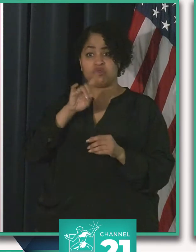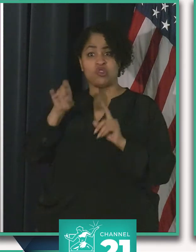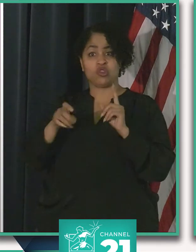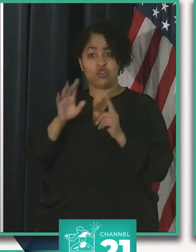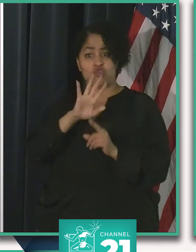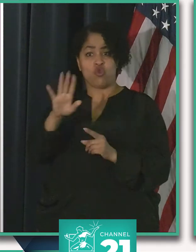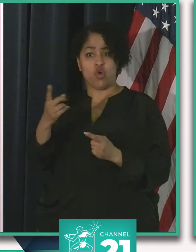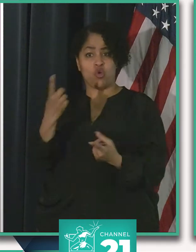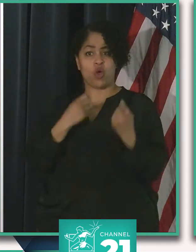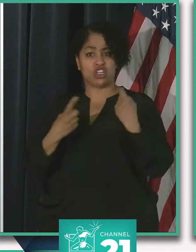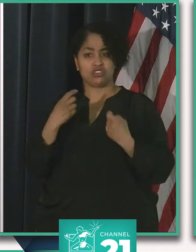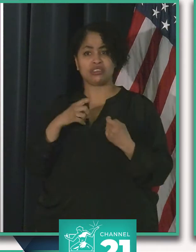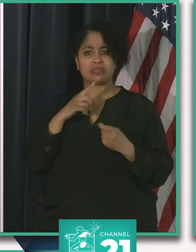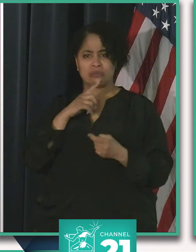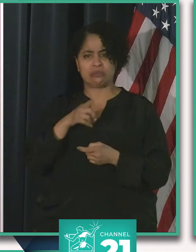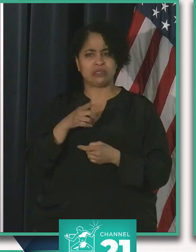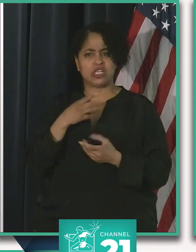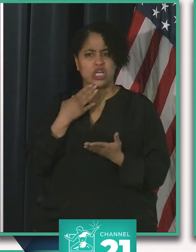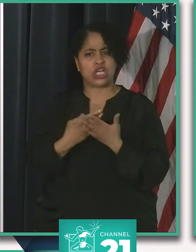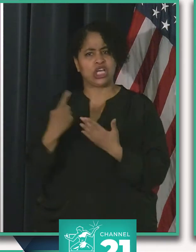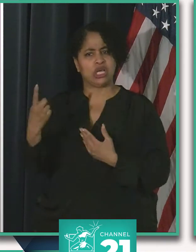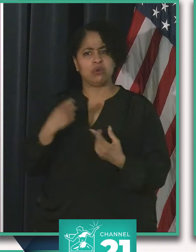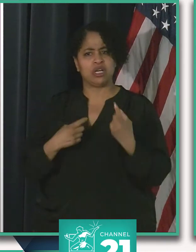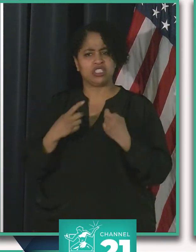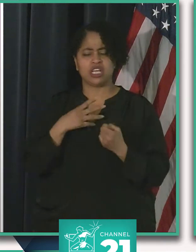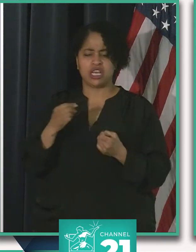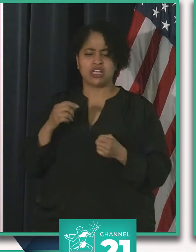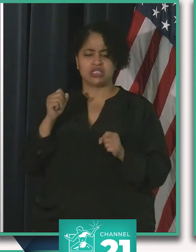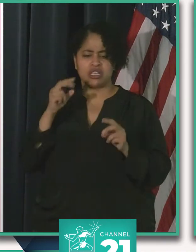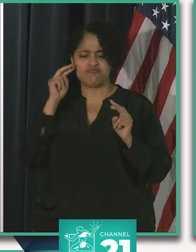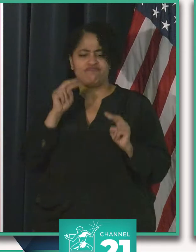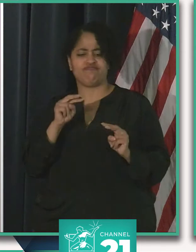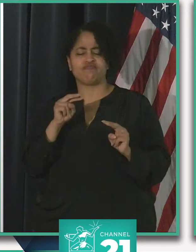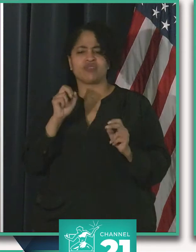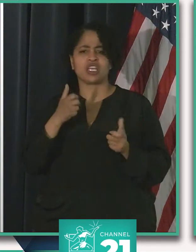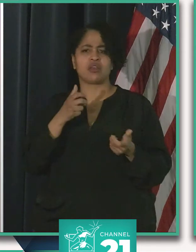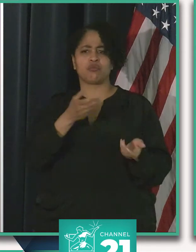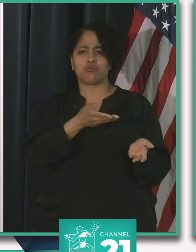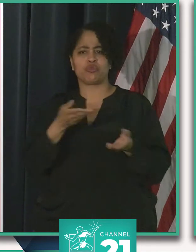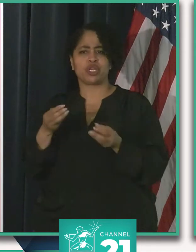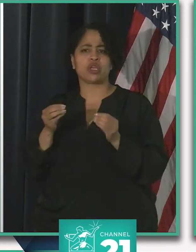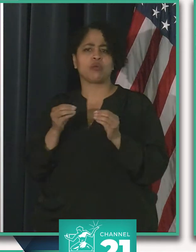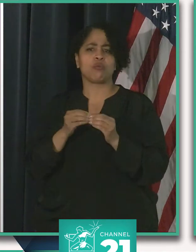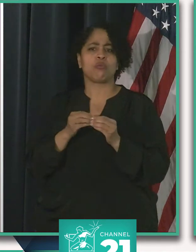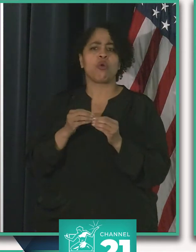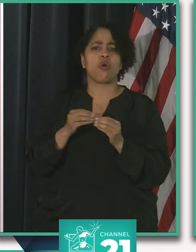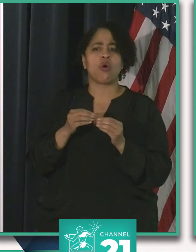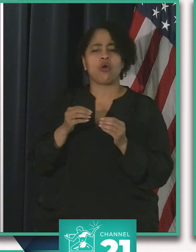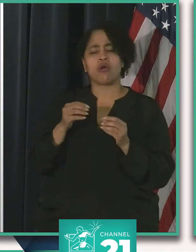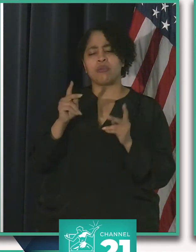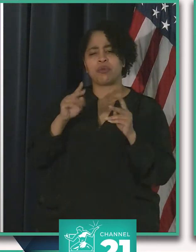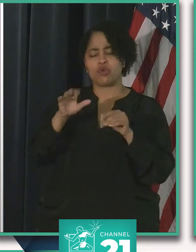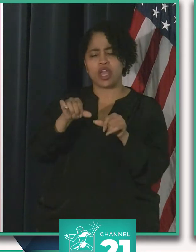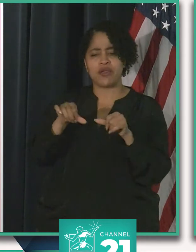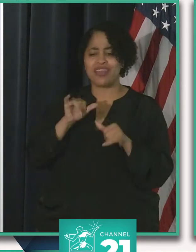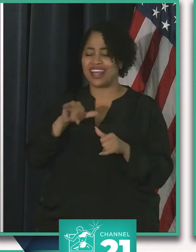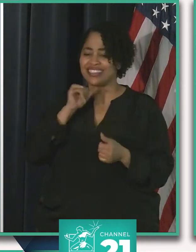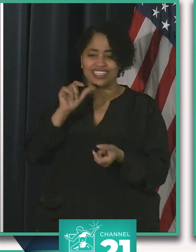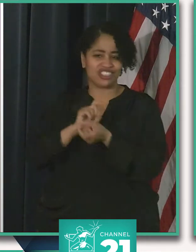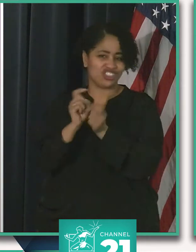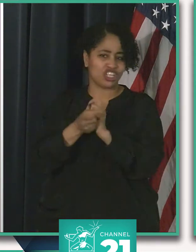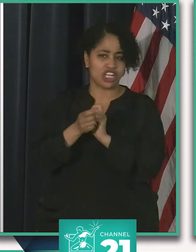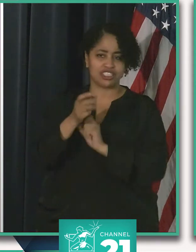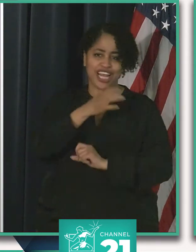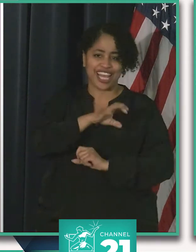legitimate ones, and getting to something that can bring more people to your neighborhood in a way that doesn't change your character is something that we're all shooting for. And